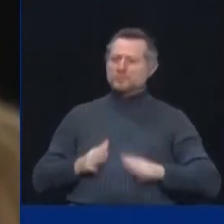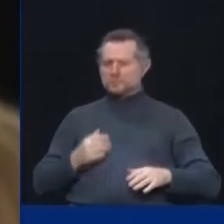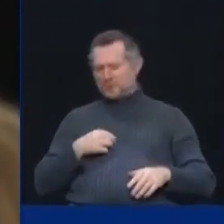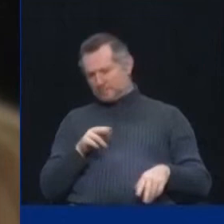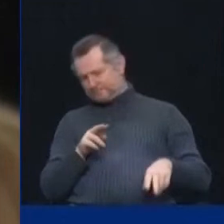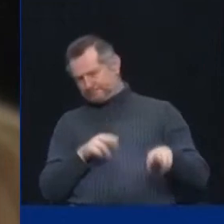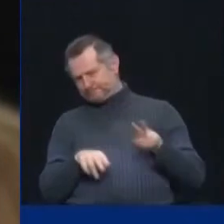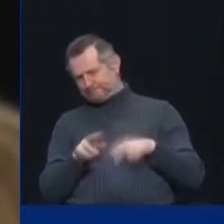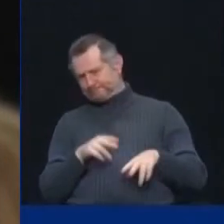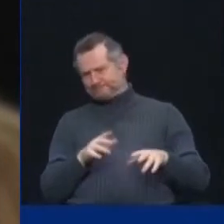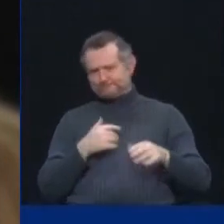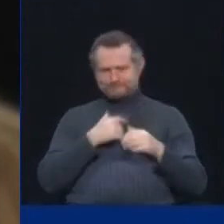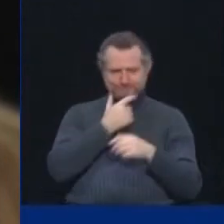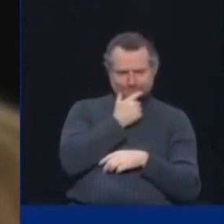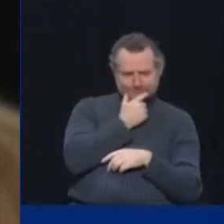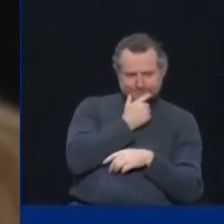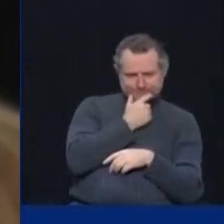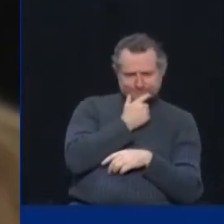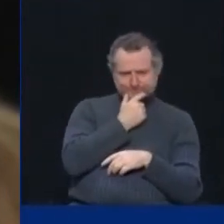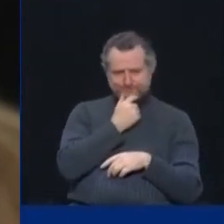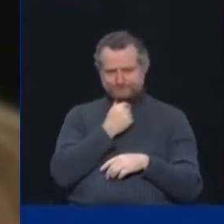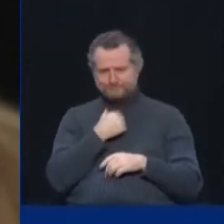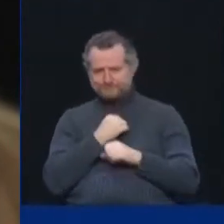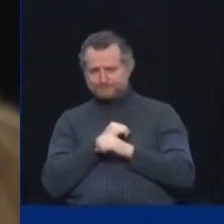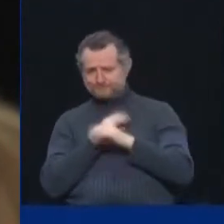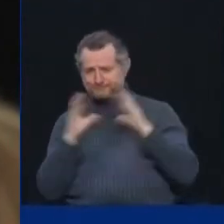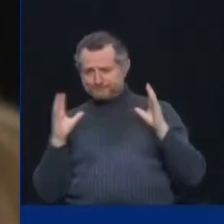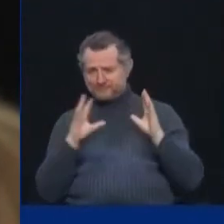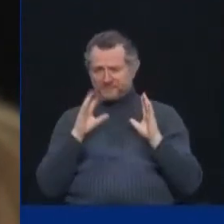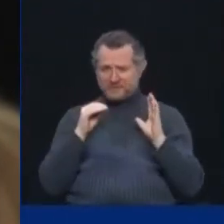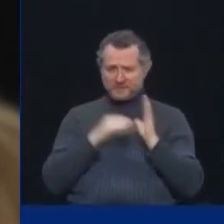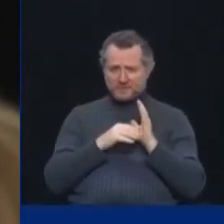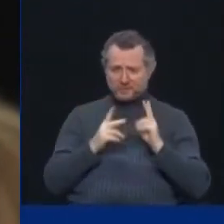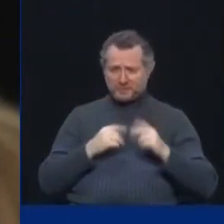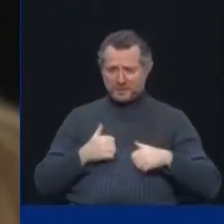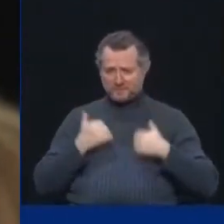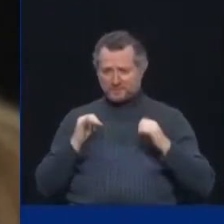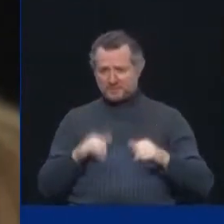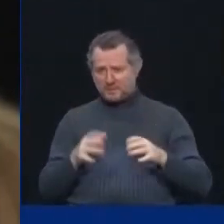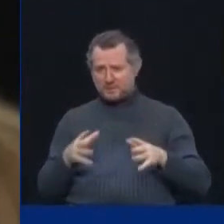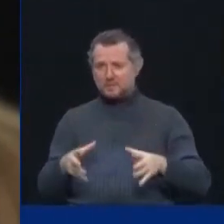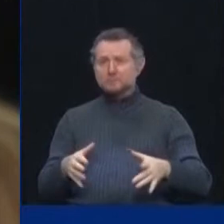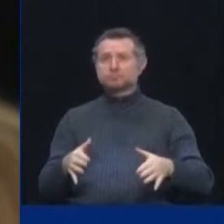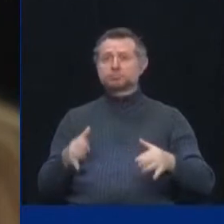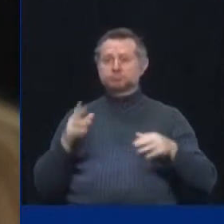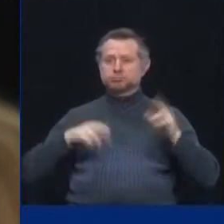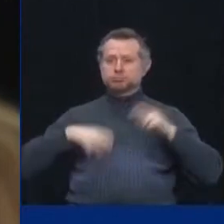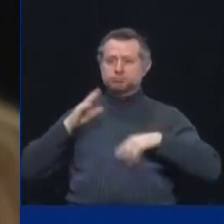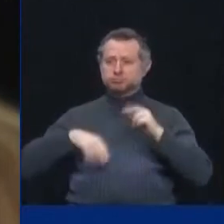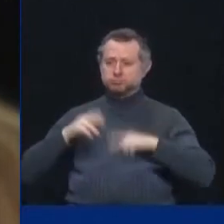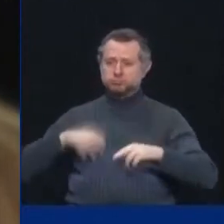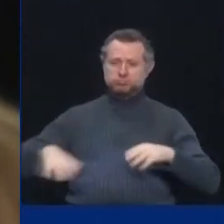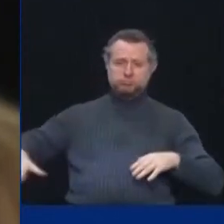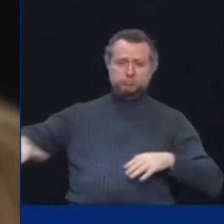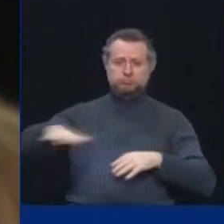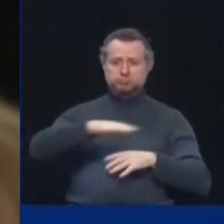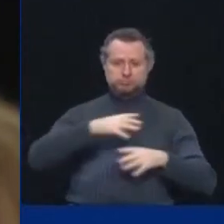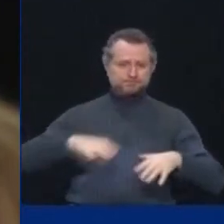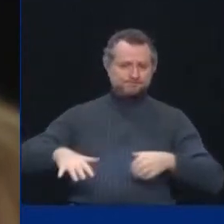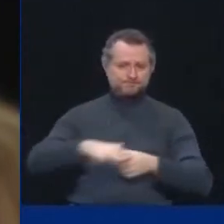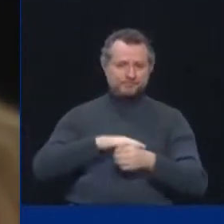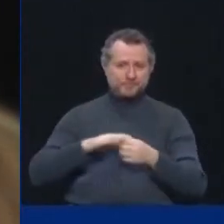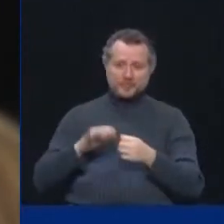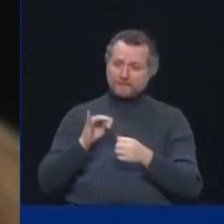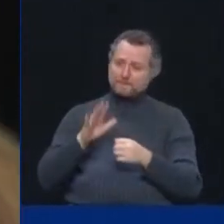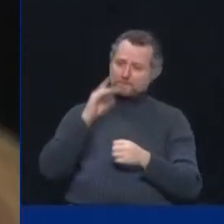that 50,000 residents strong can be in one geographical area anywhere, much less in the Bronx. And I think